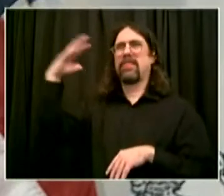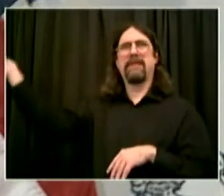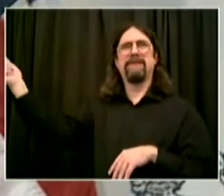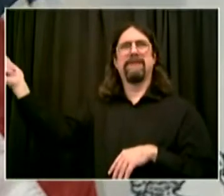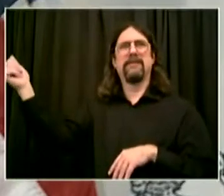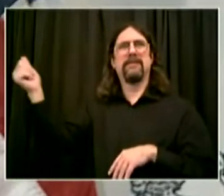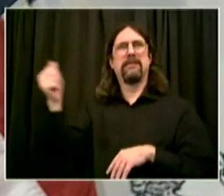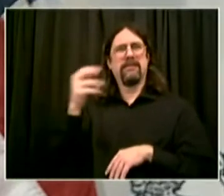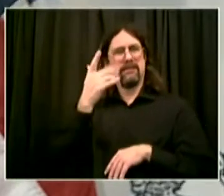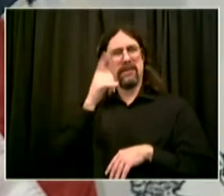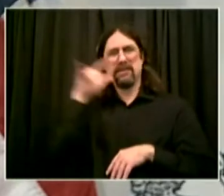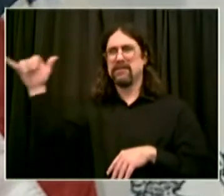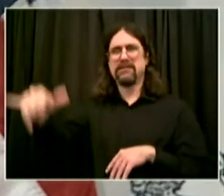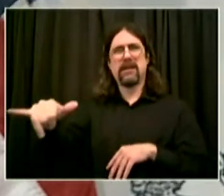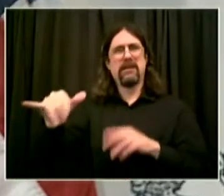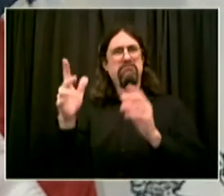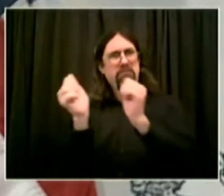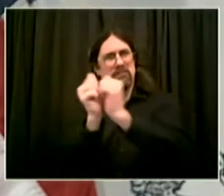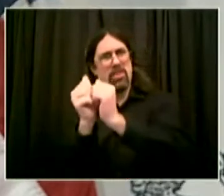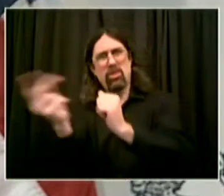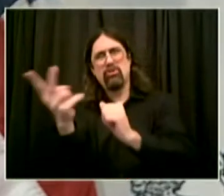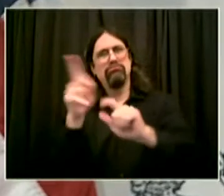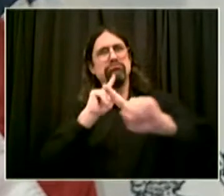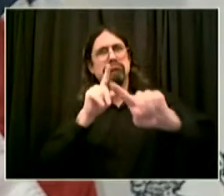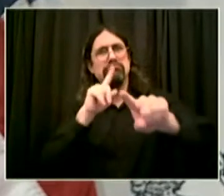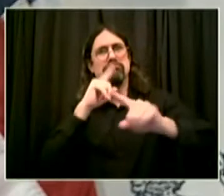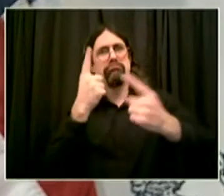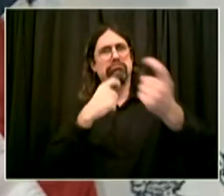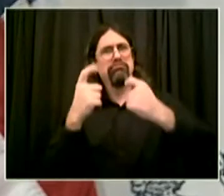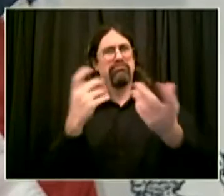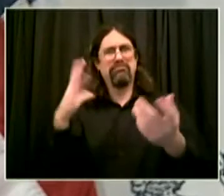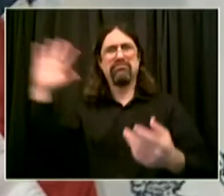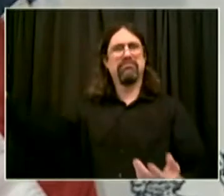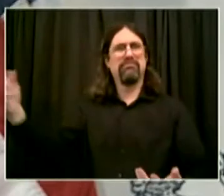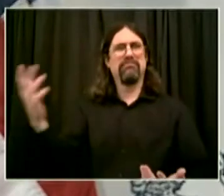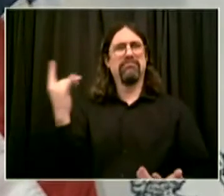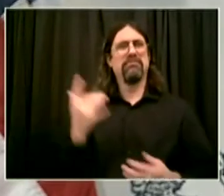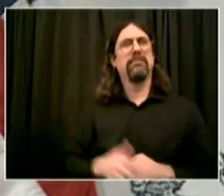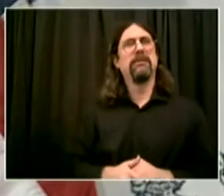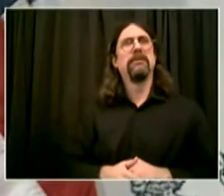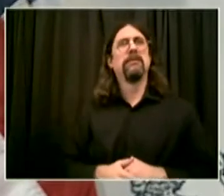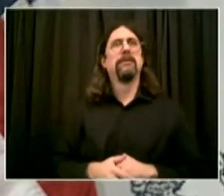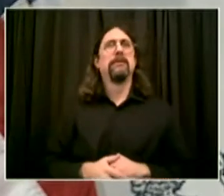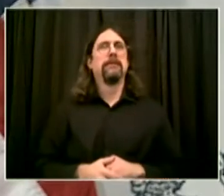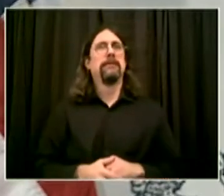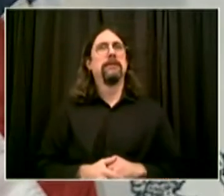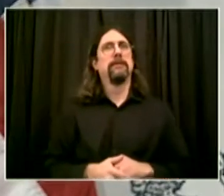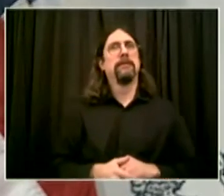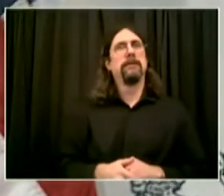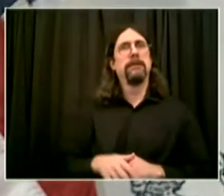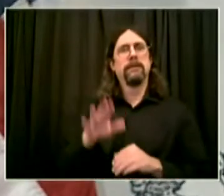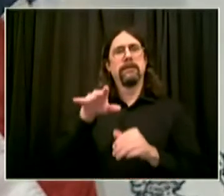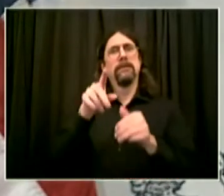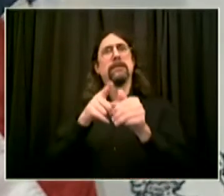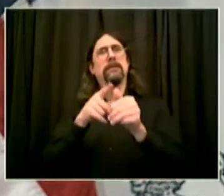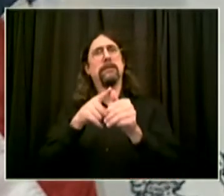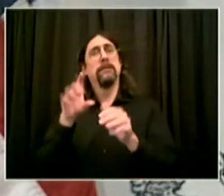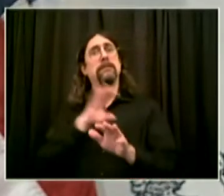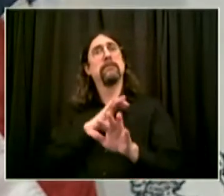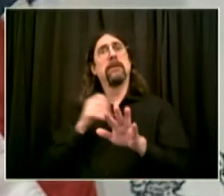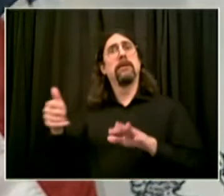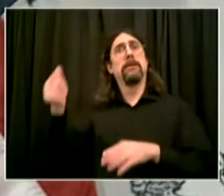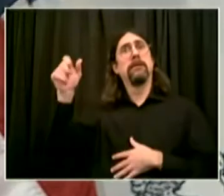matter for the city. I don't know the specific proposal for a meeting. I'm happy to look at it. I